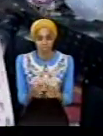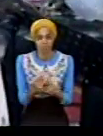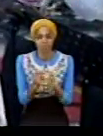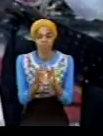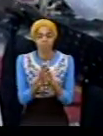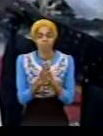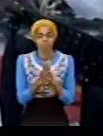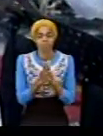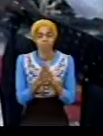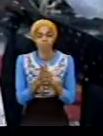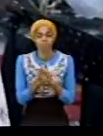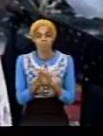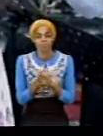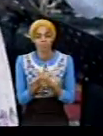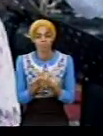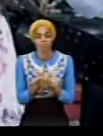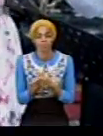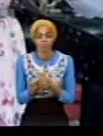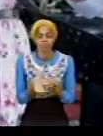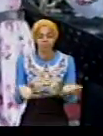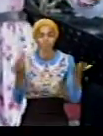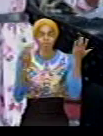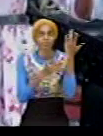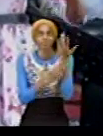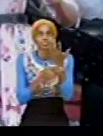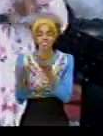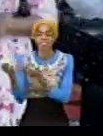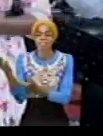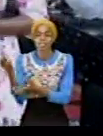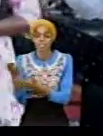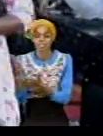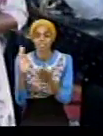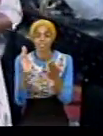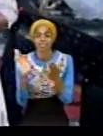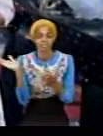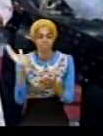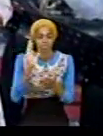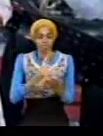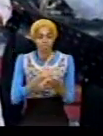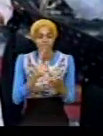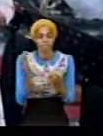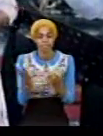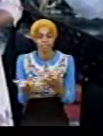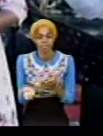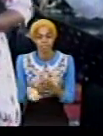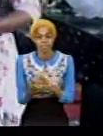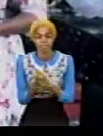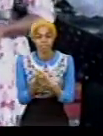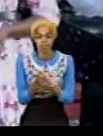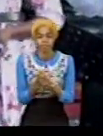Amen. We're going to be connecting with the United Kingdom, with our brethren from the United Kingdom along the way.